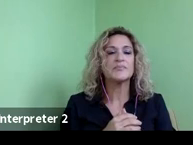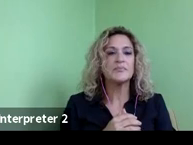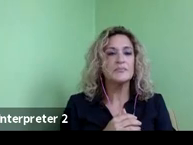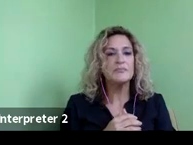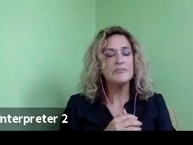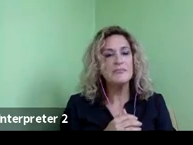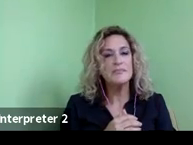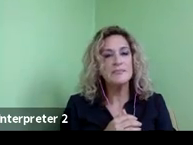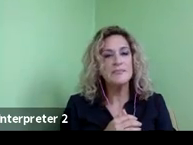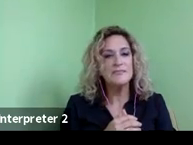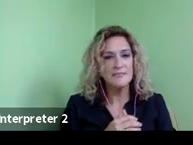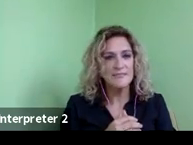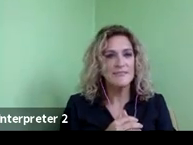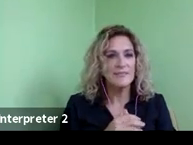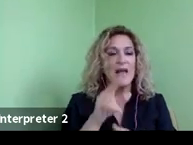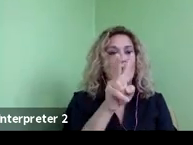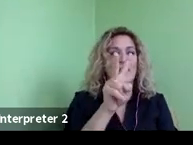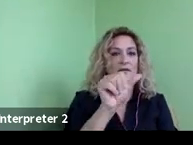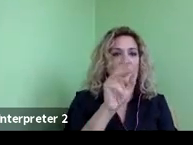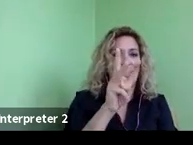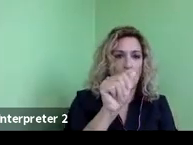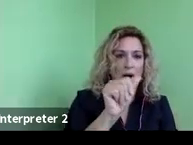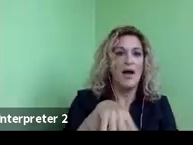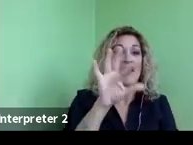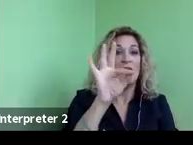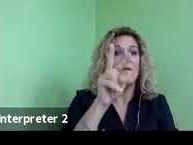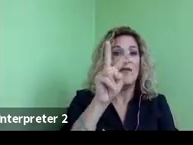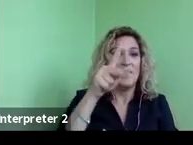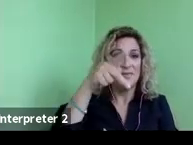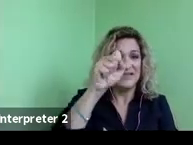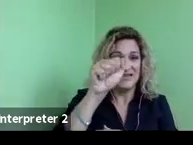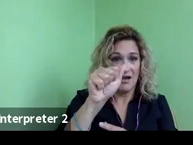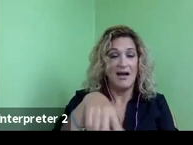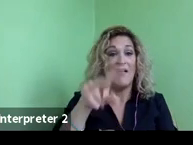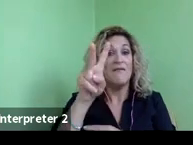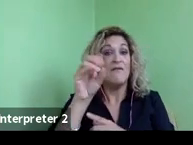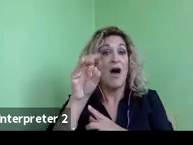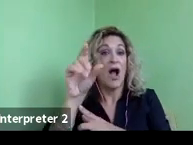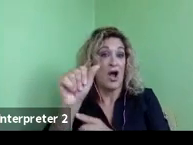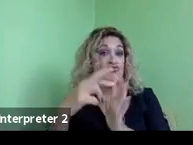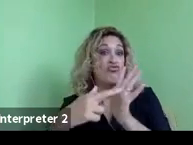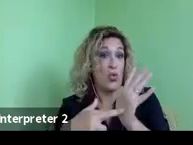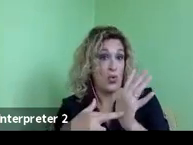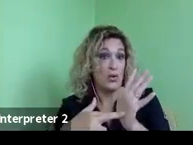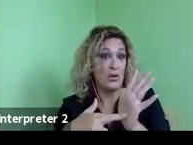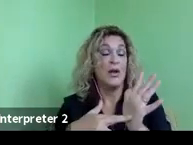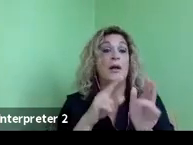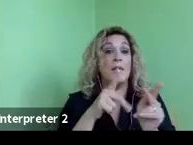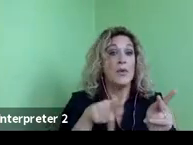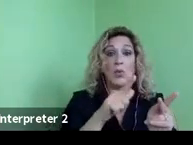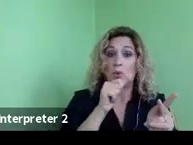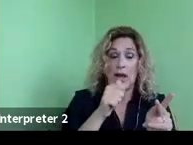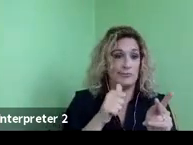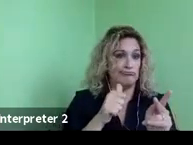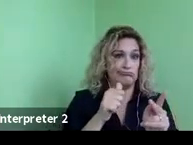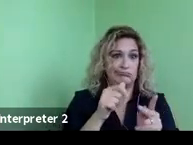So the VAWA, FVPSA, and VOCA written consent rule says that grantees, again, shall not disclose,